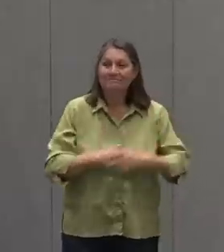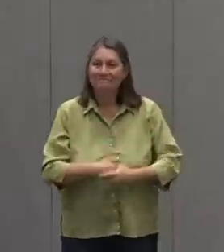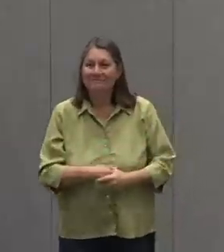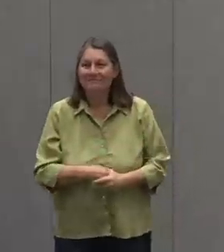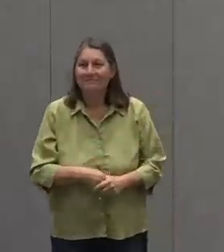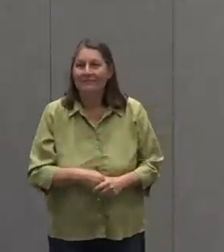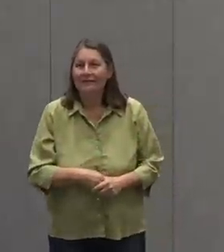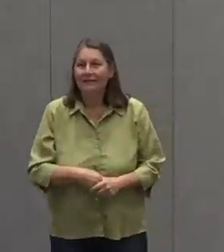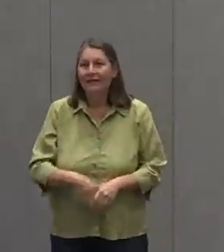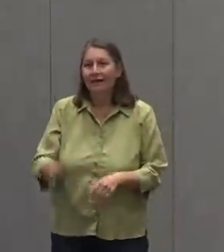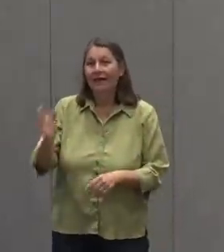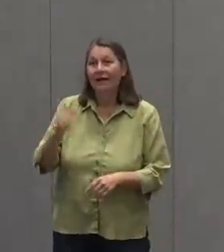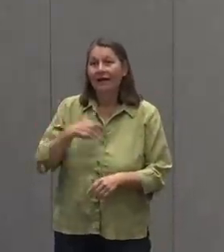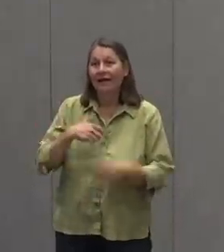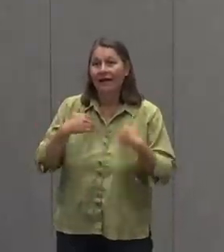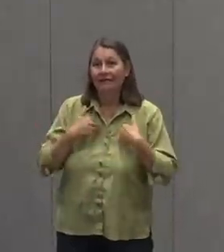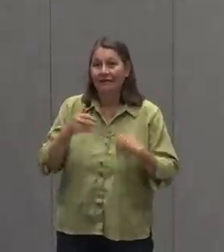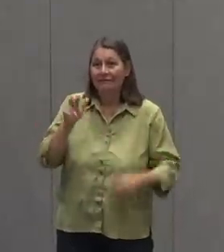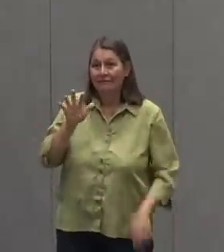I'm making a